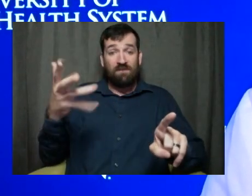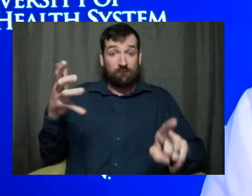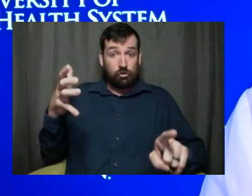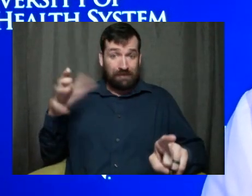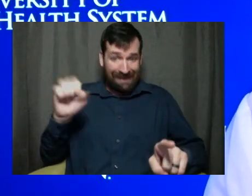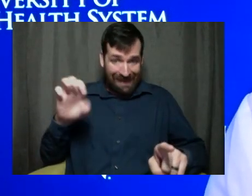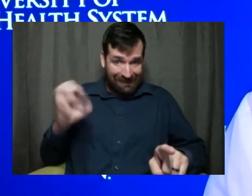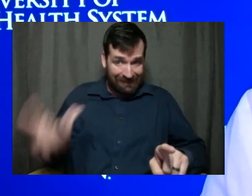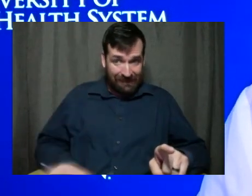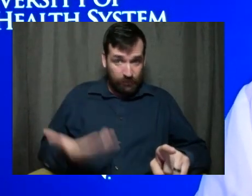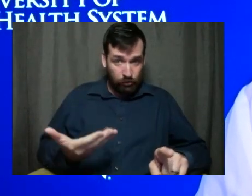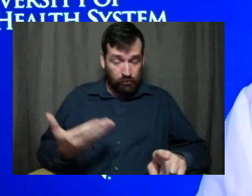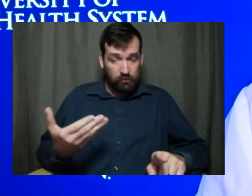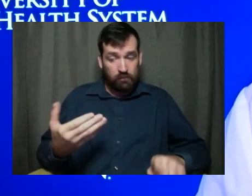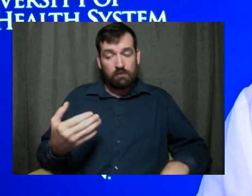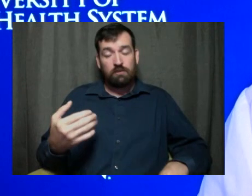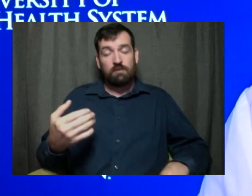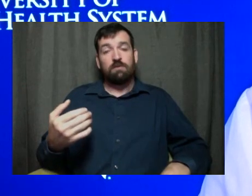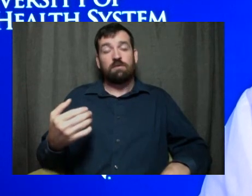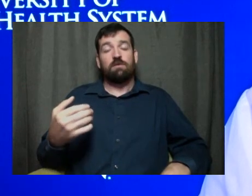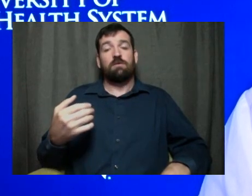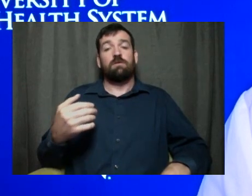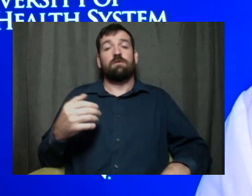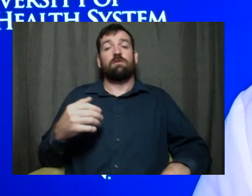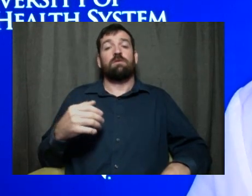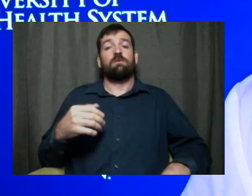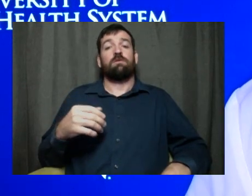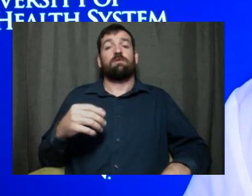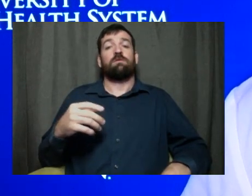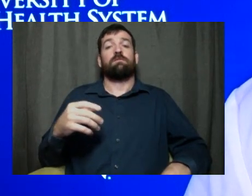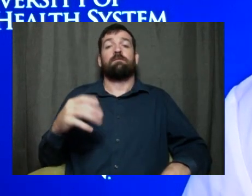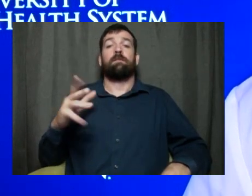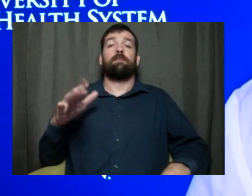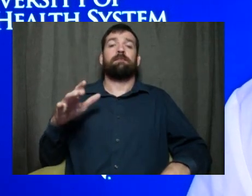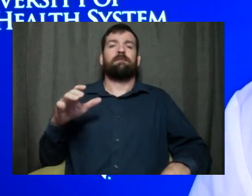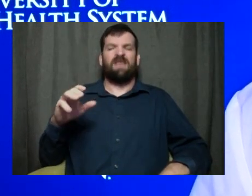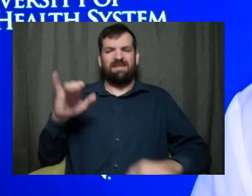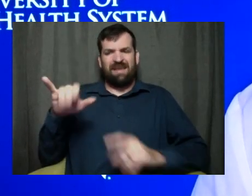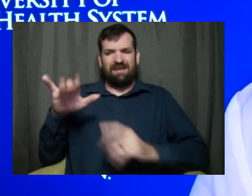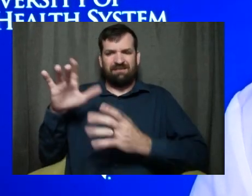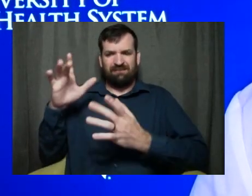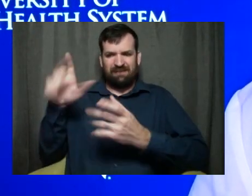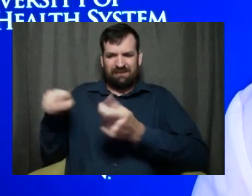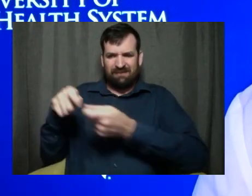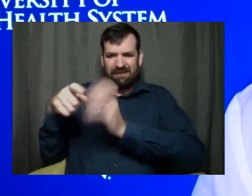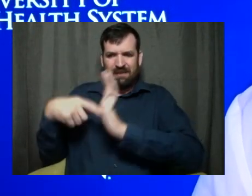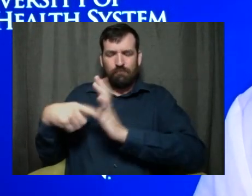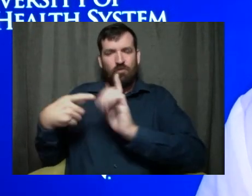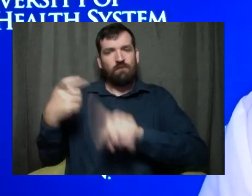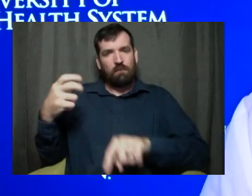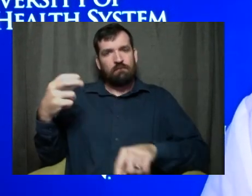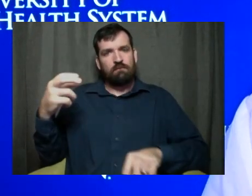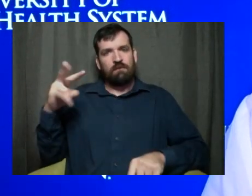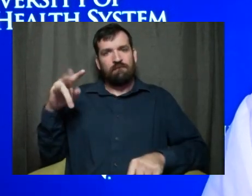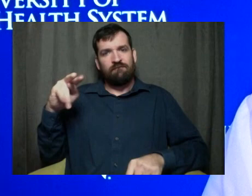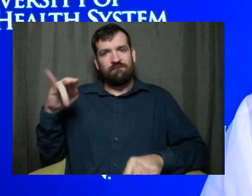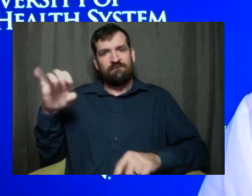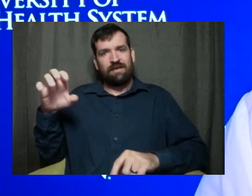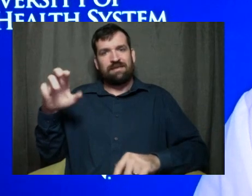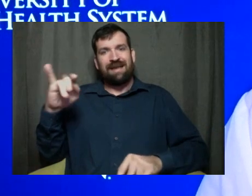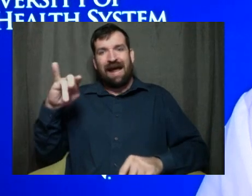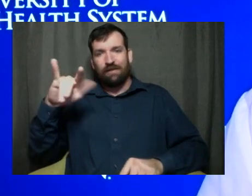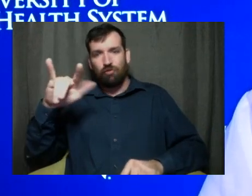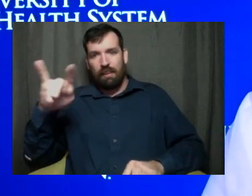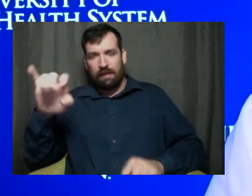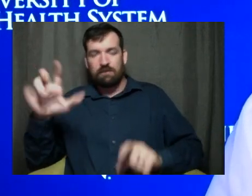a vaccine-derived isolate of polio. This is why it's so important to get all of those childhood